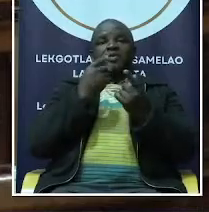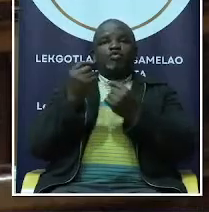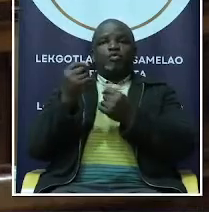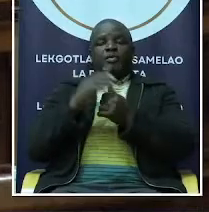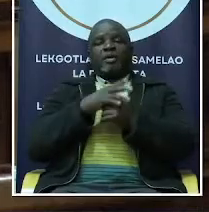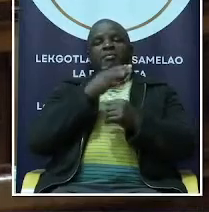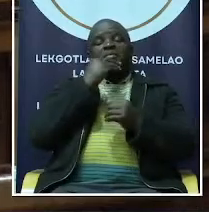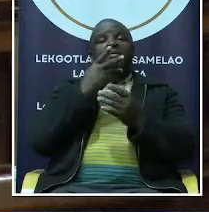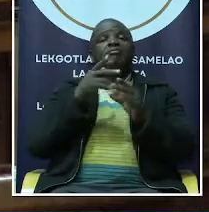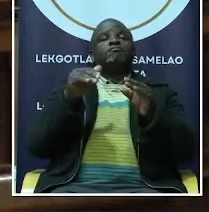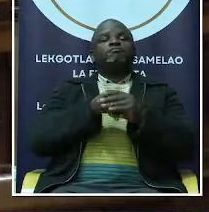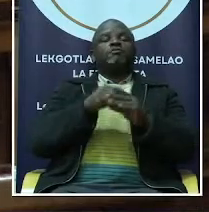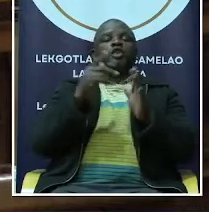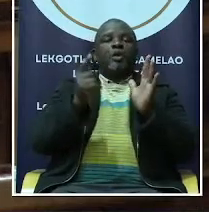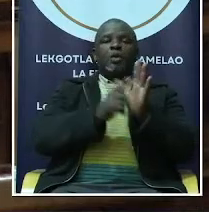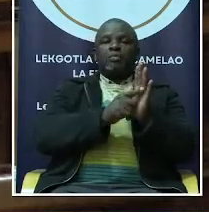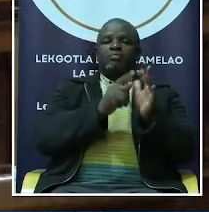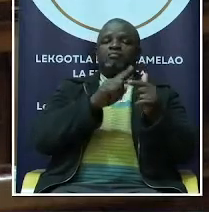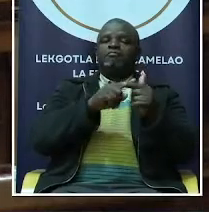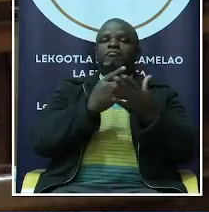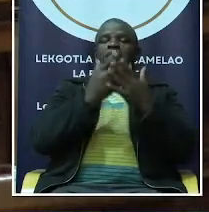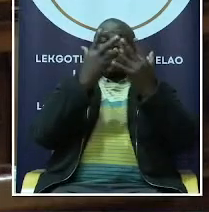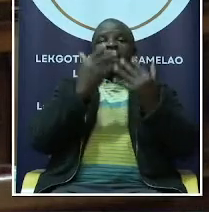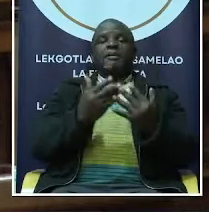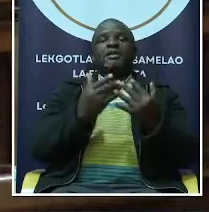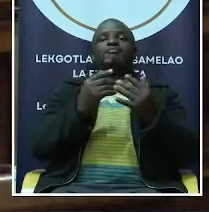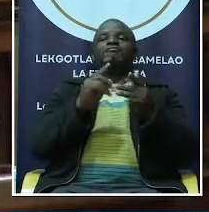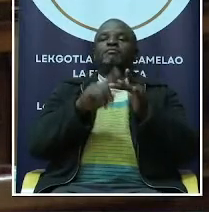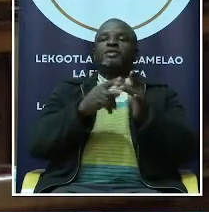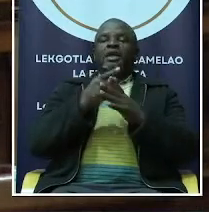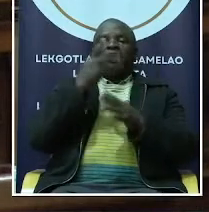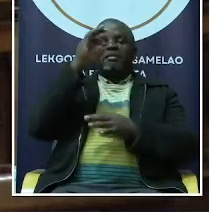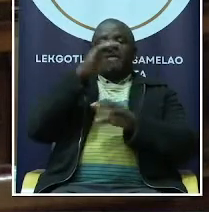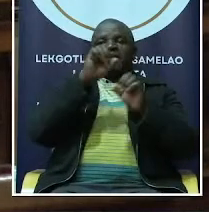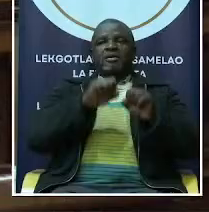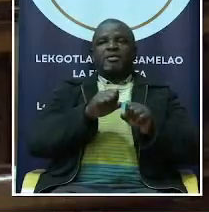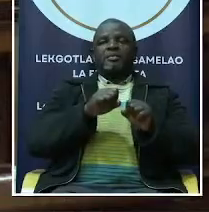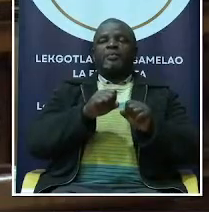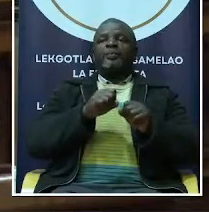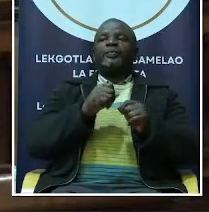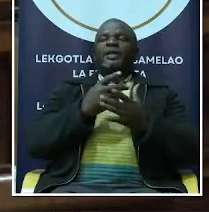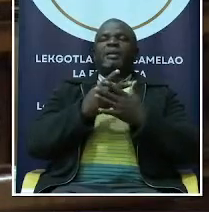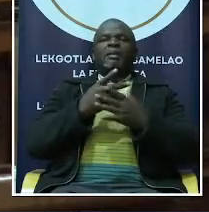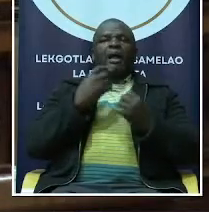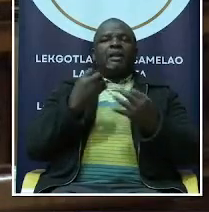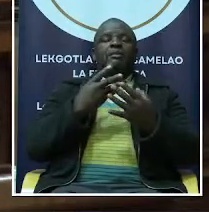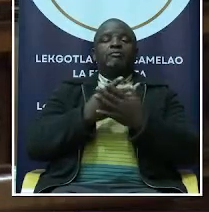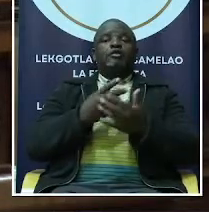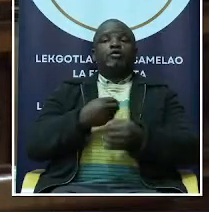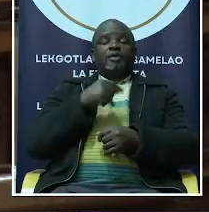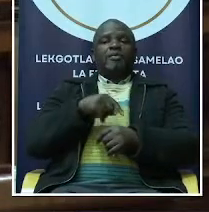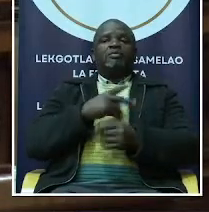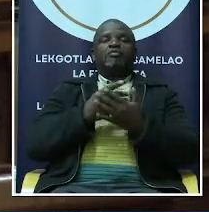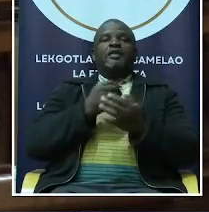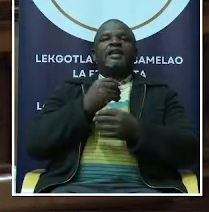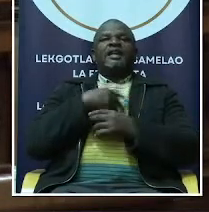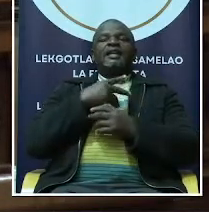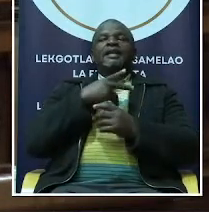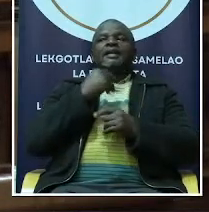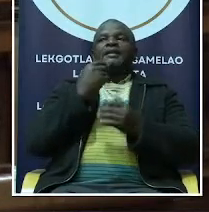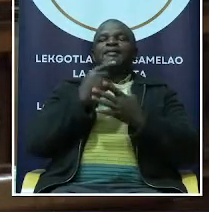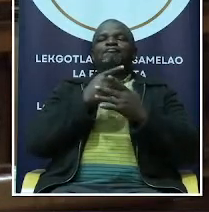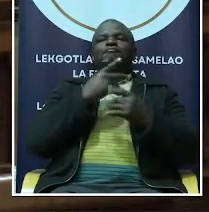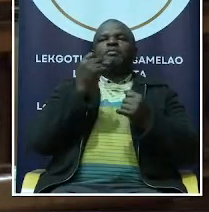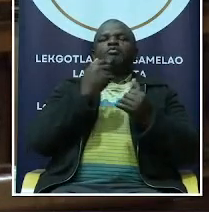our laws, budgets, and government systems. Too often, young people in the Free State have been spoken about rather than spoken